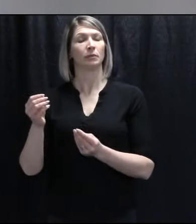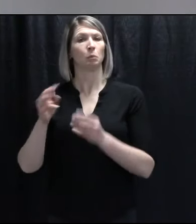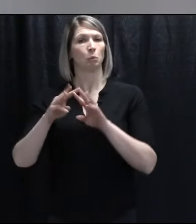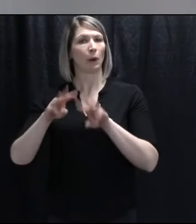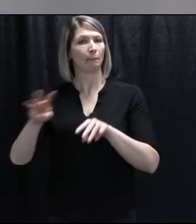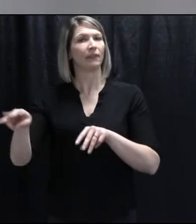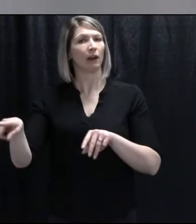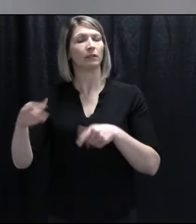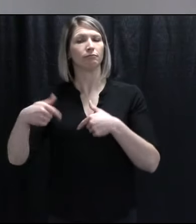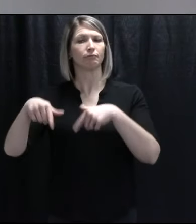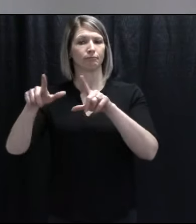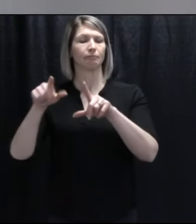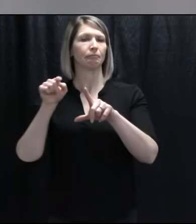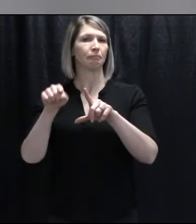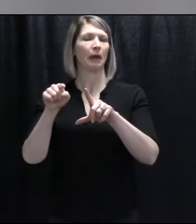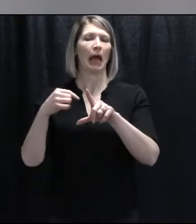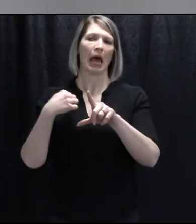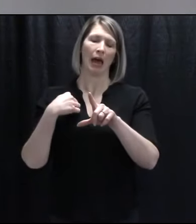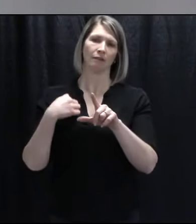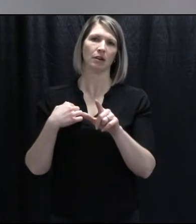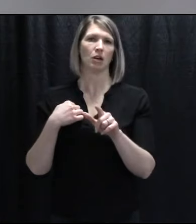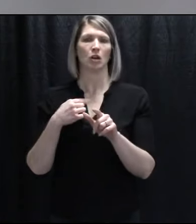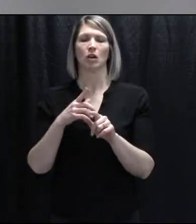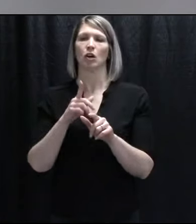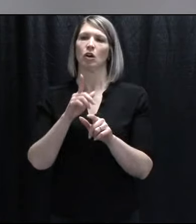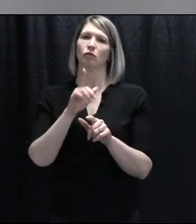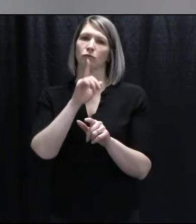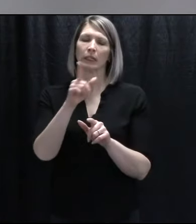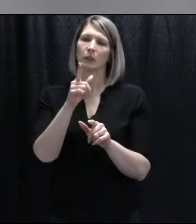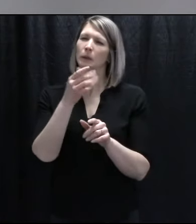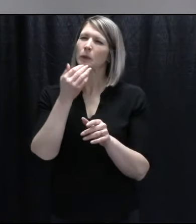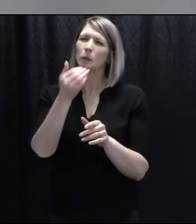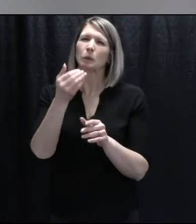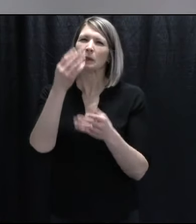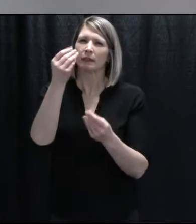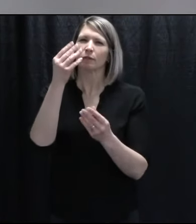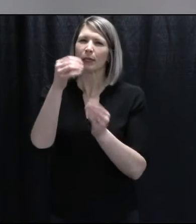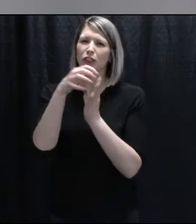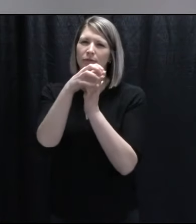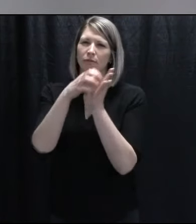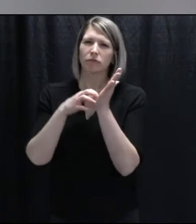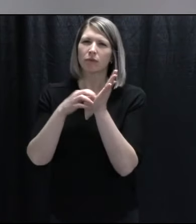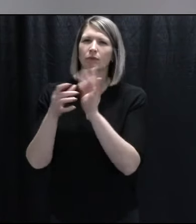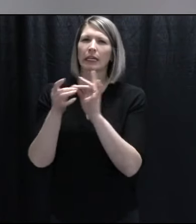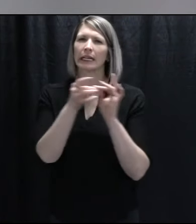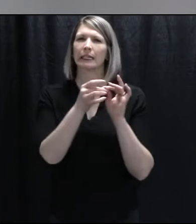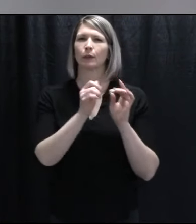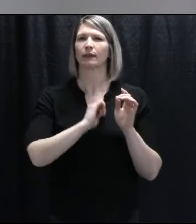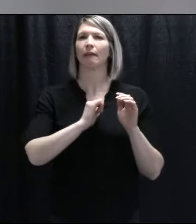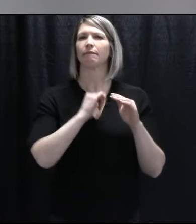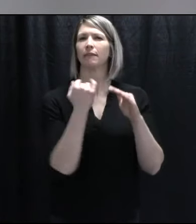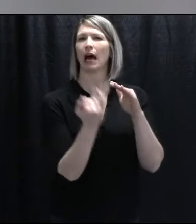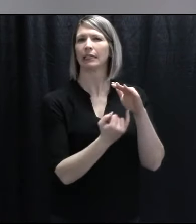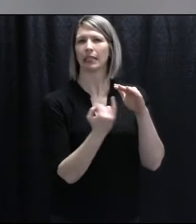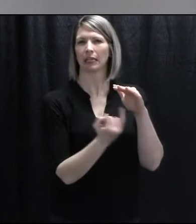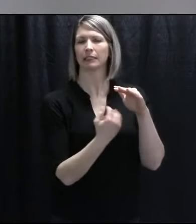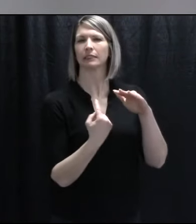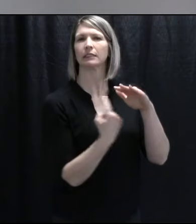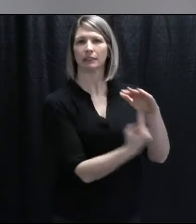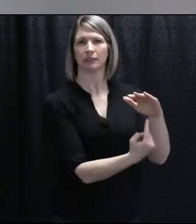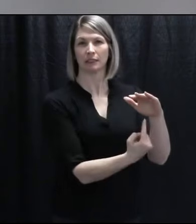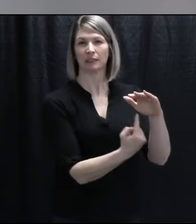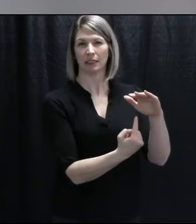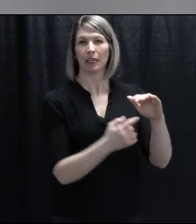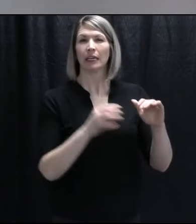recommendations for how to do isolation, self-isolation, and also some